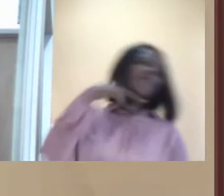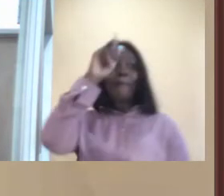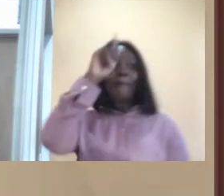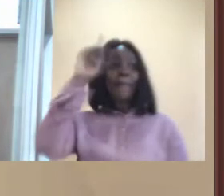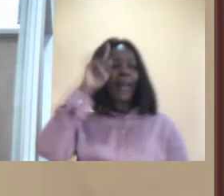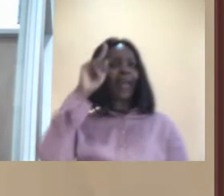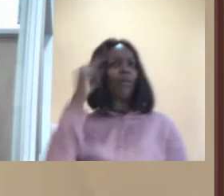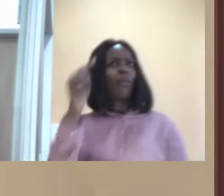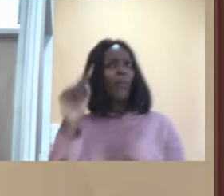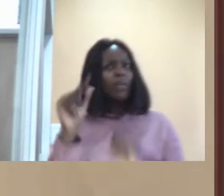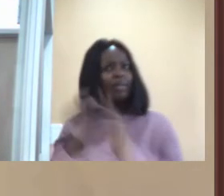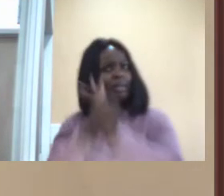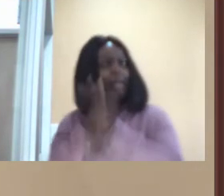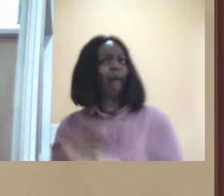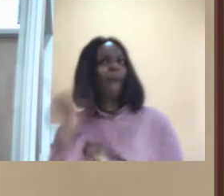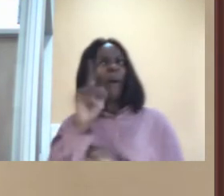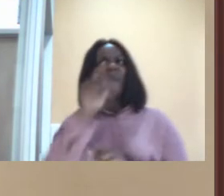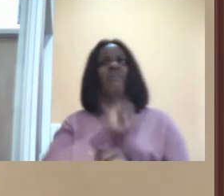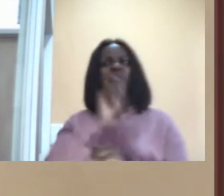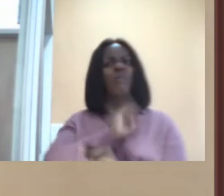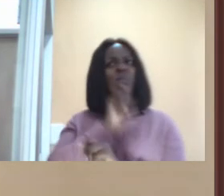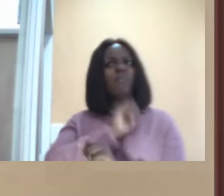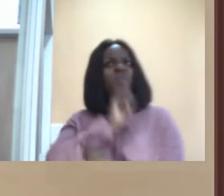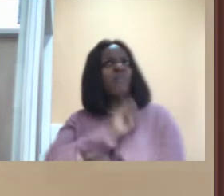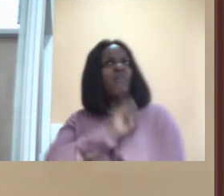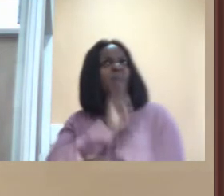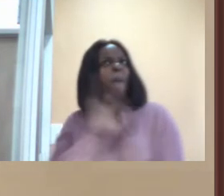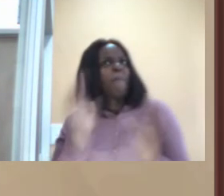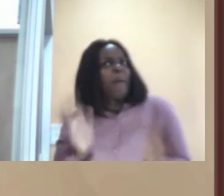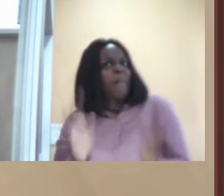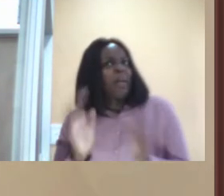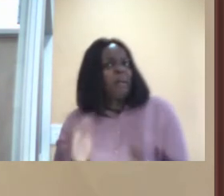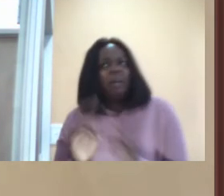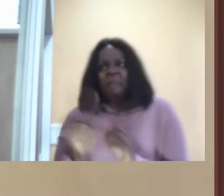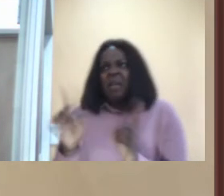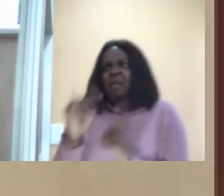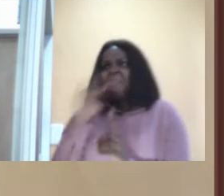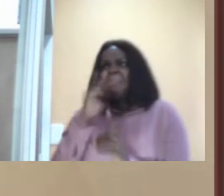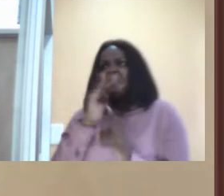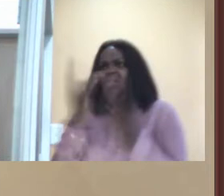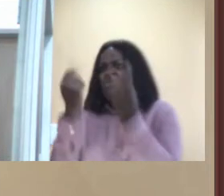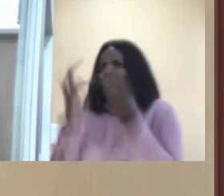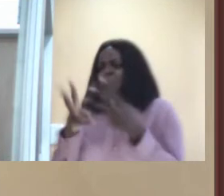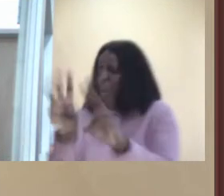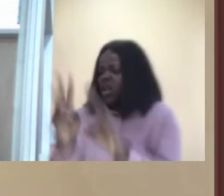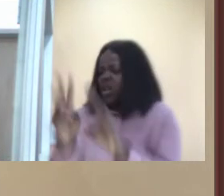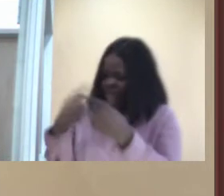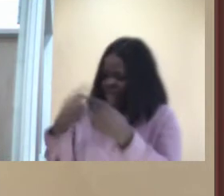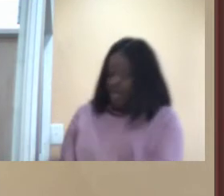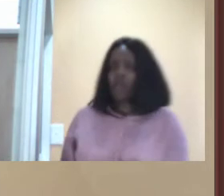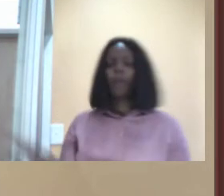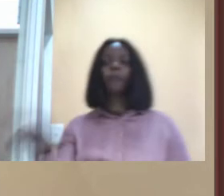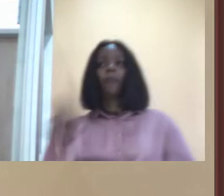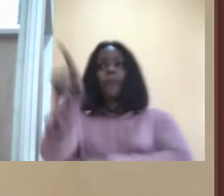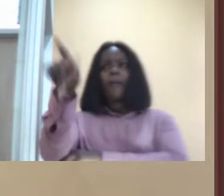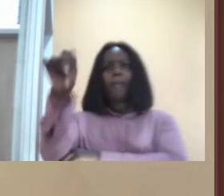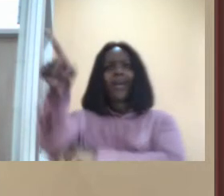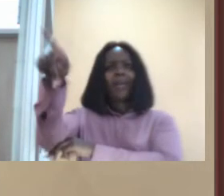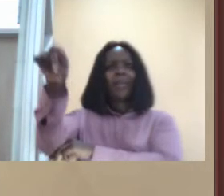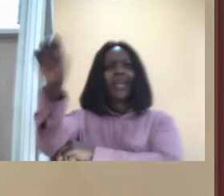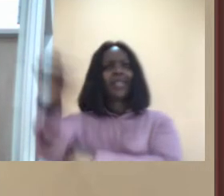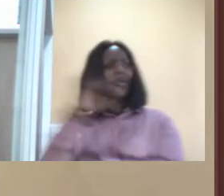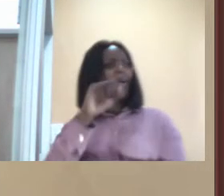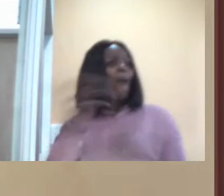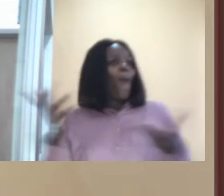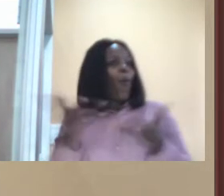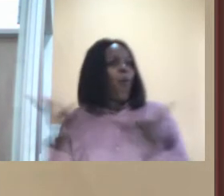only good to be utilized only. Not that you come with new creative models. Honorable Papas, I don't know where he